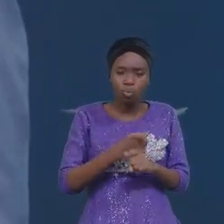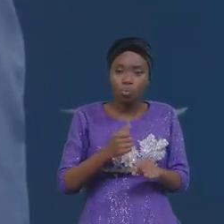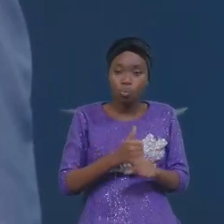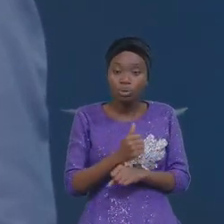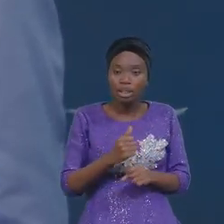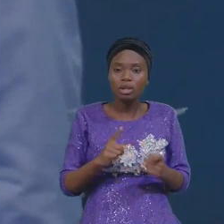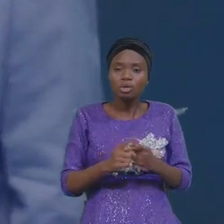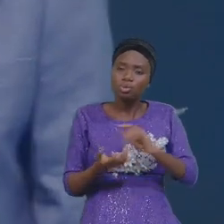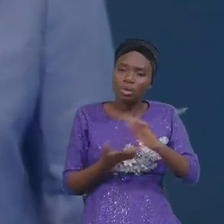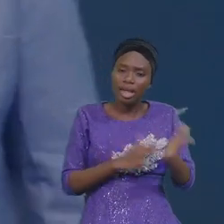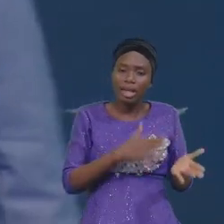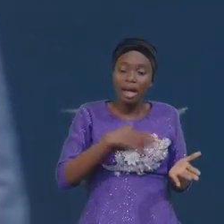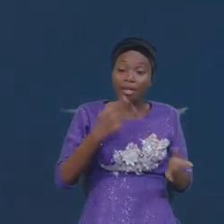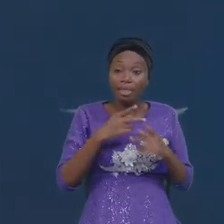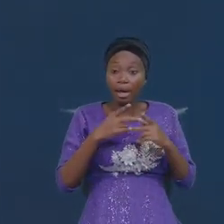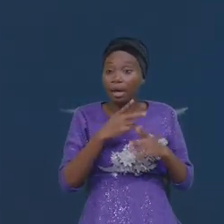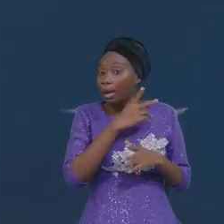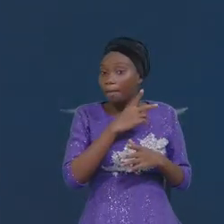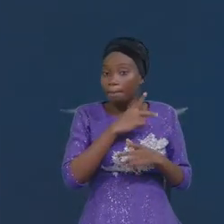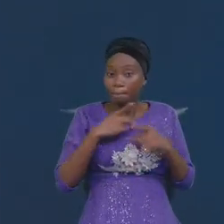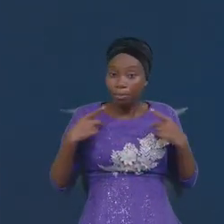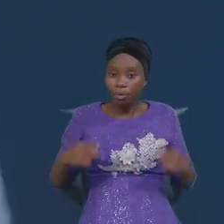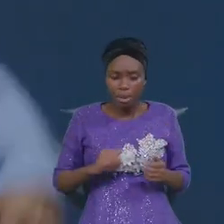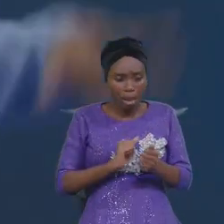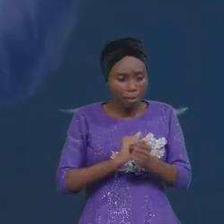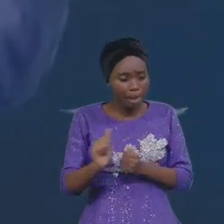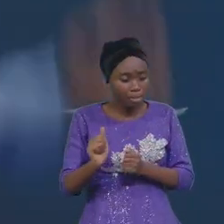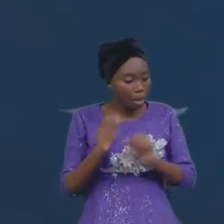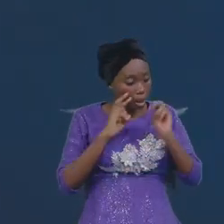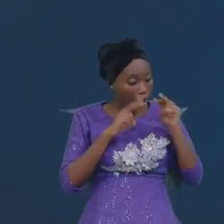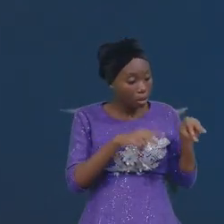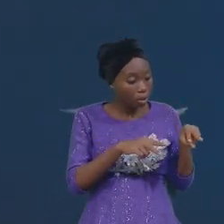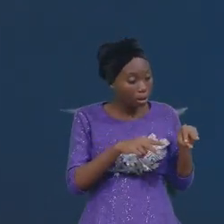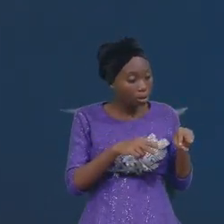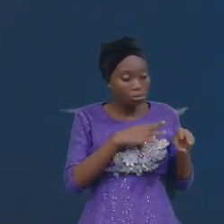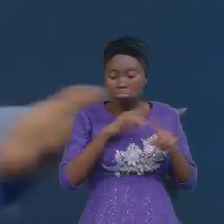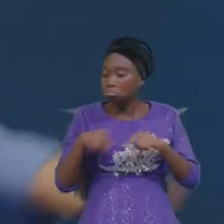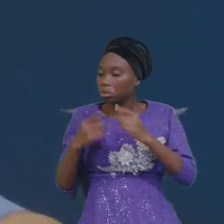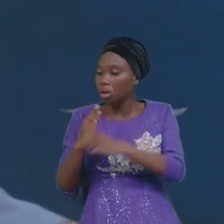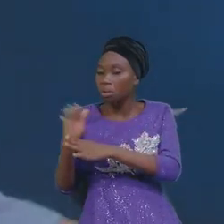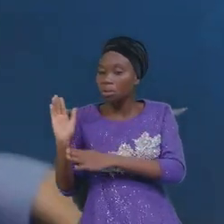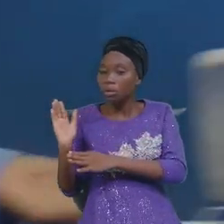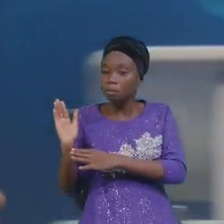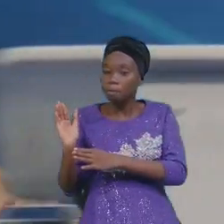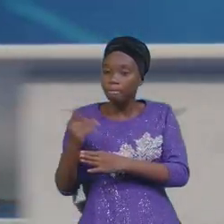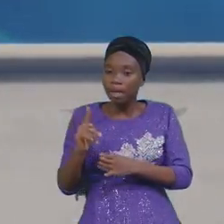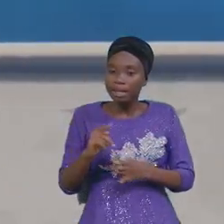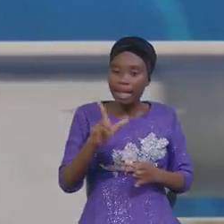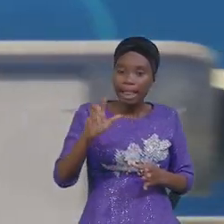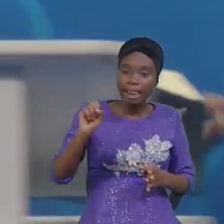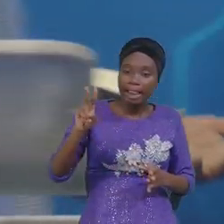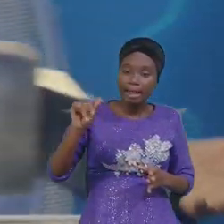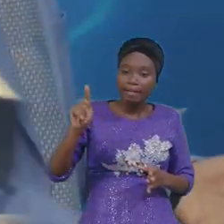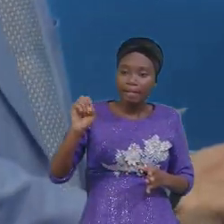and the priest passed by and looked at him, and he went his way. And the Levites passed